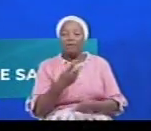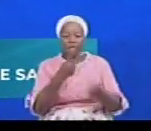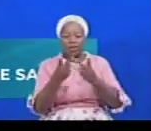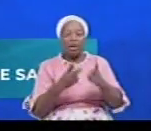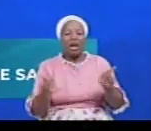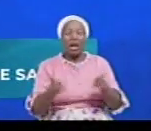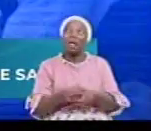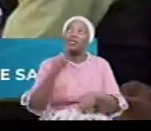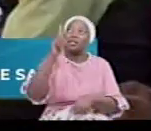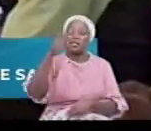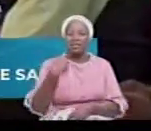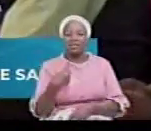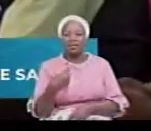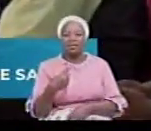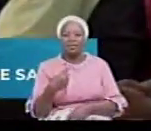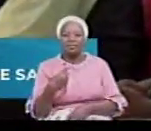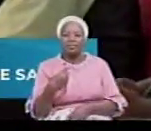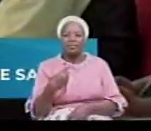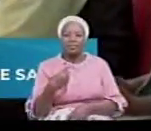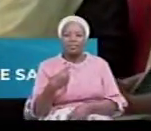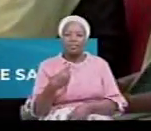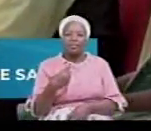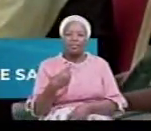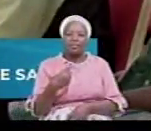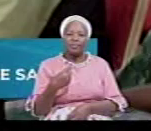he said.